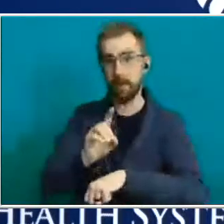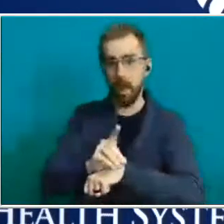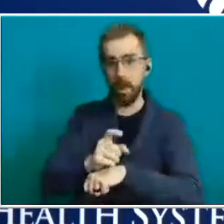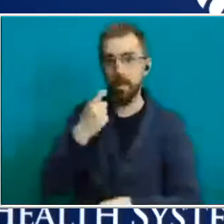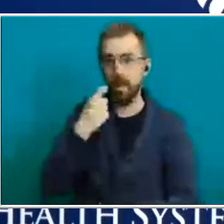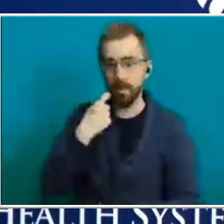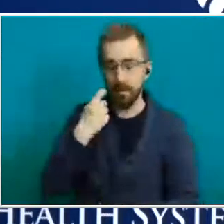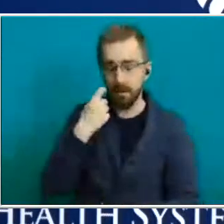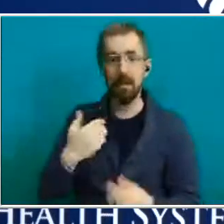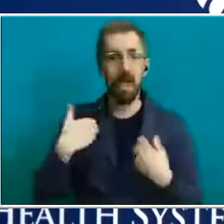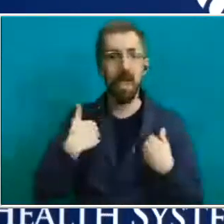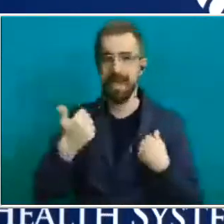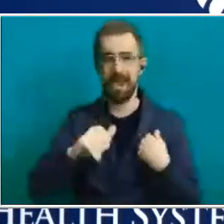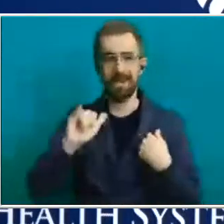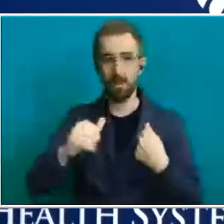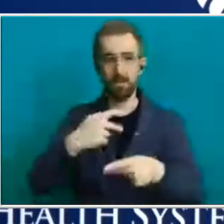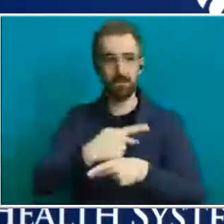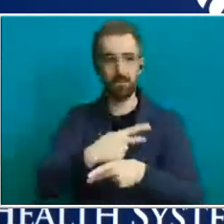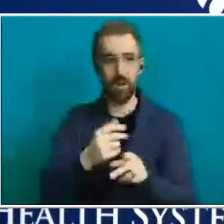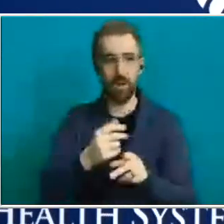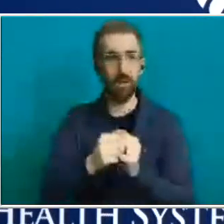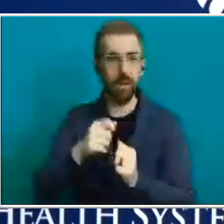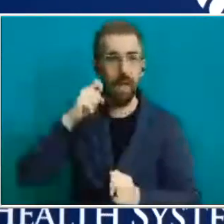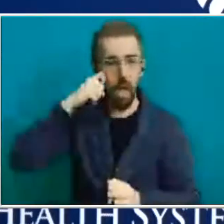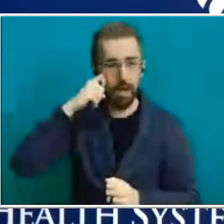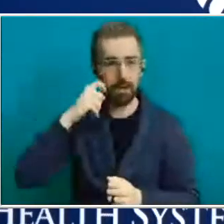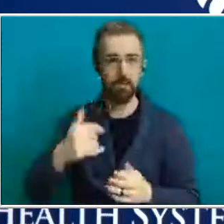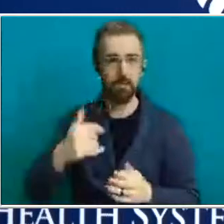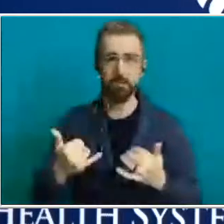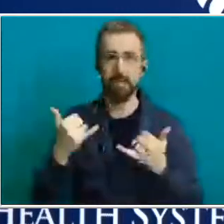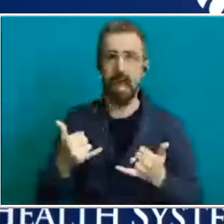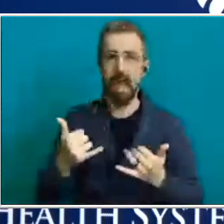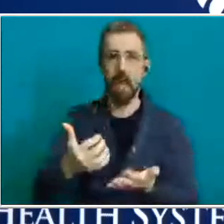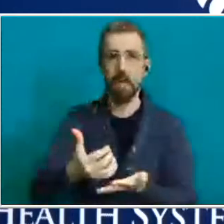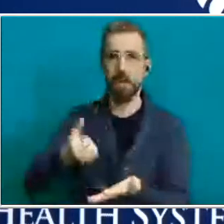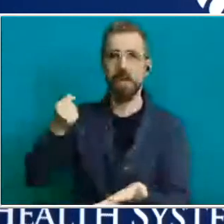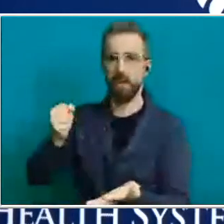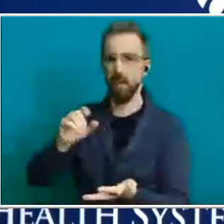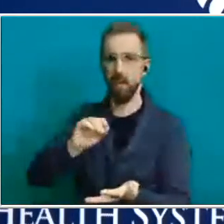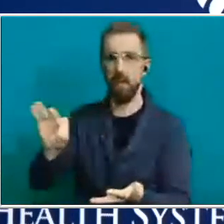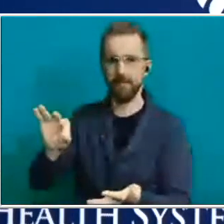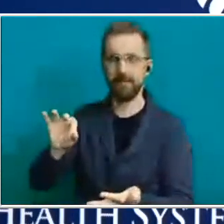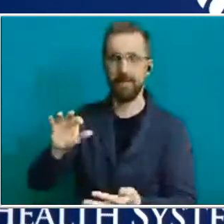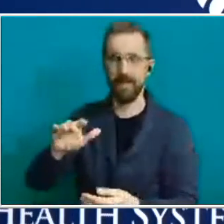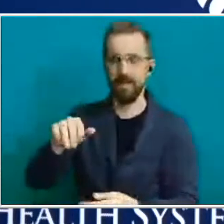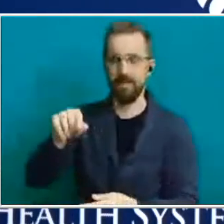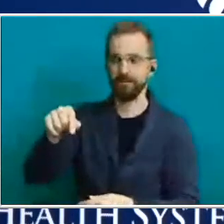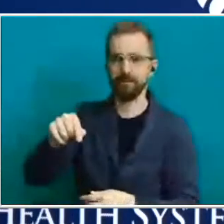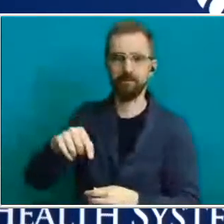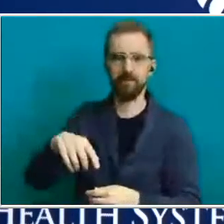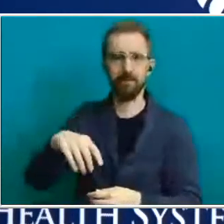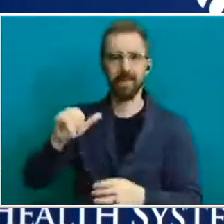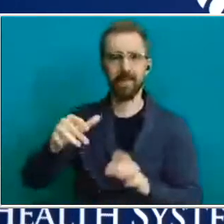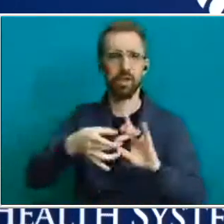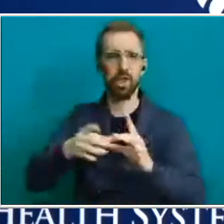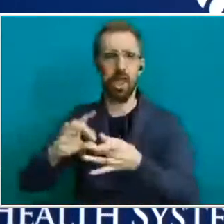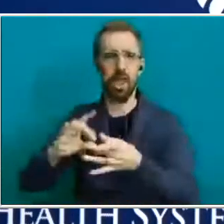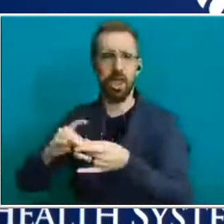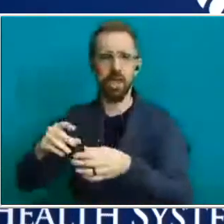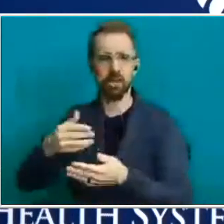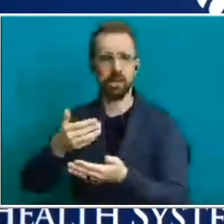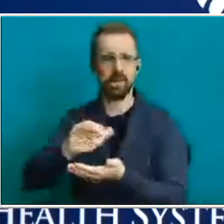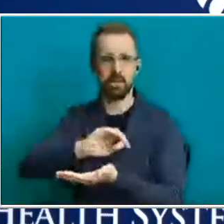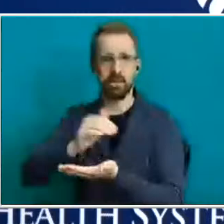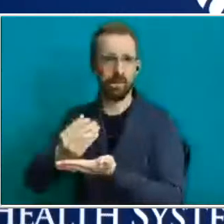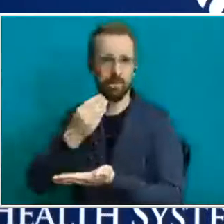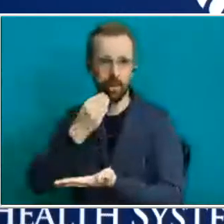of those products with the onions, which are now taken out of the supply chain, if you did eat at McDonald's, having